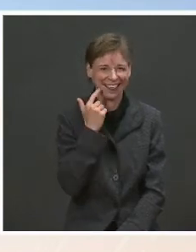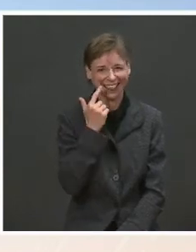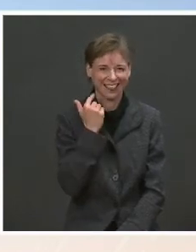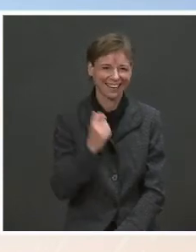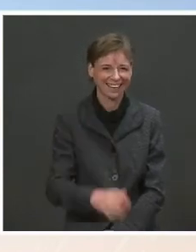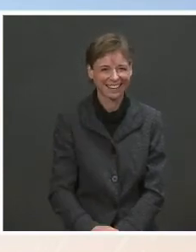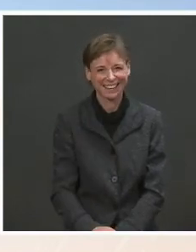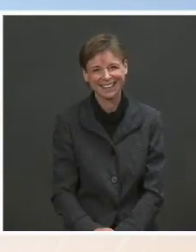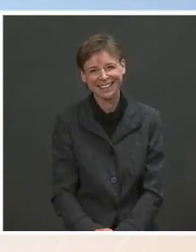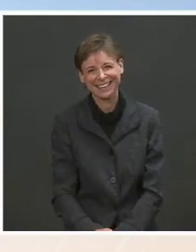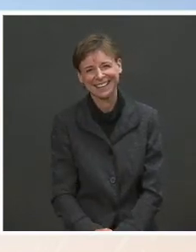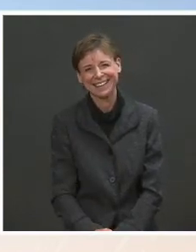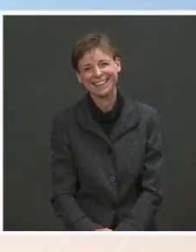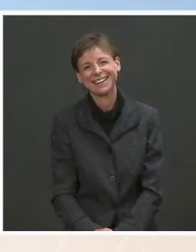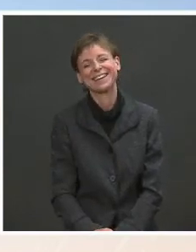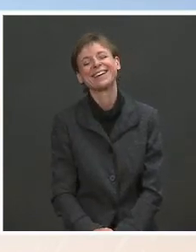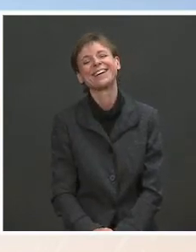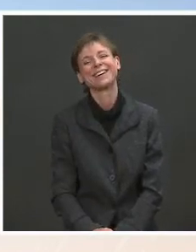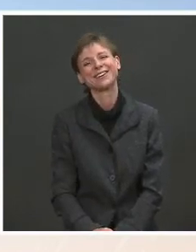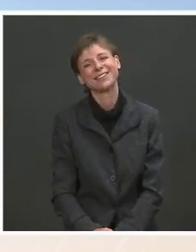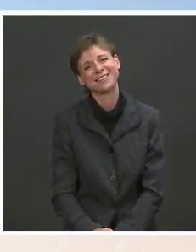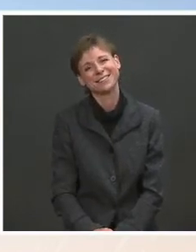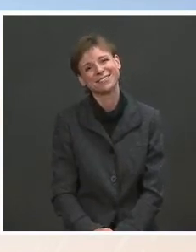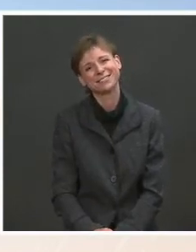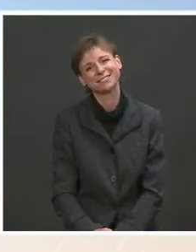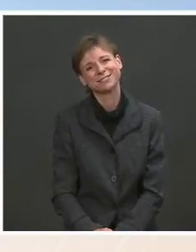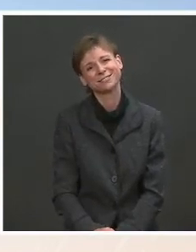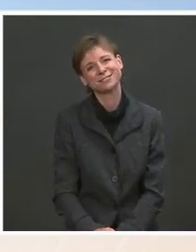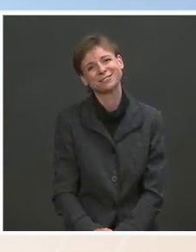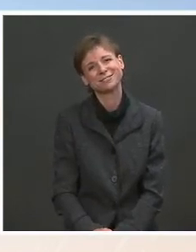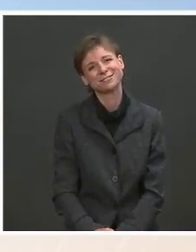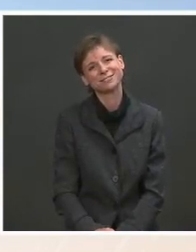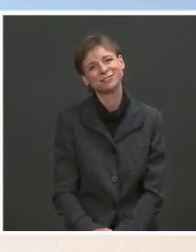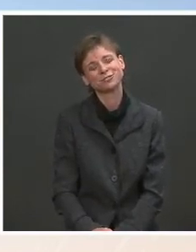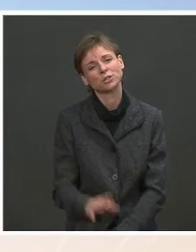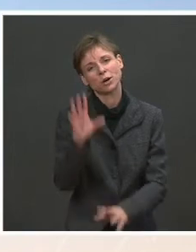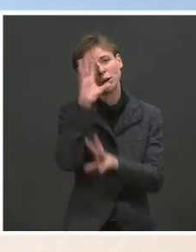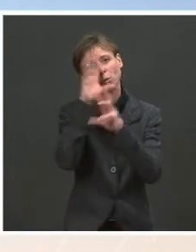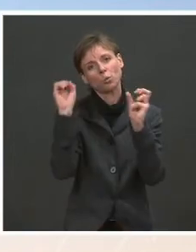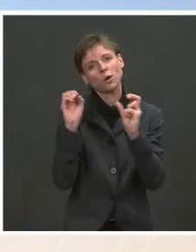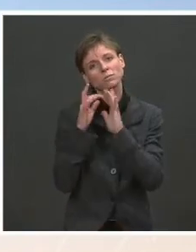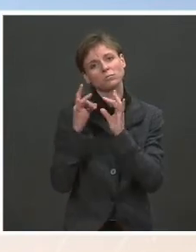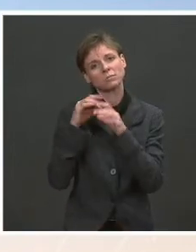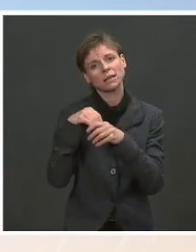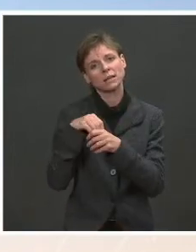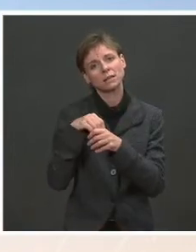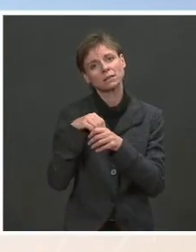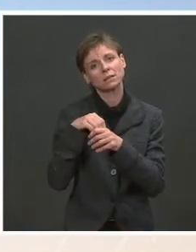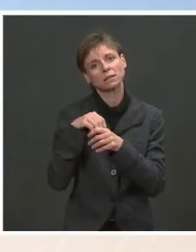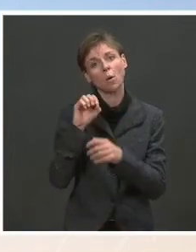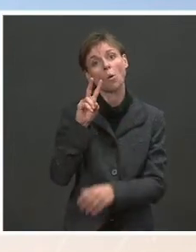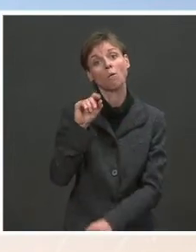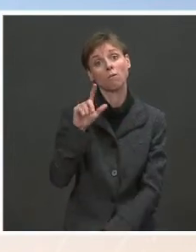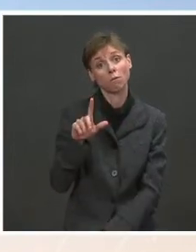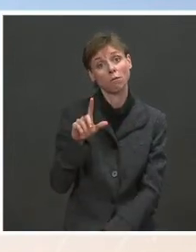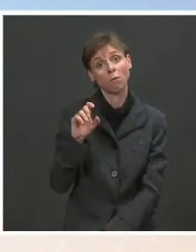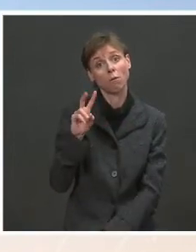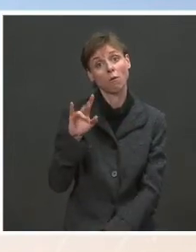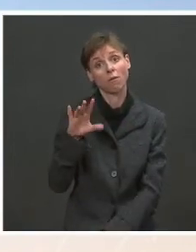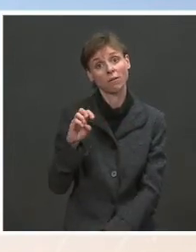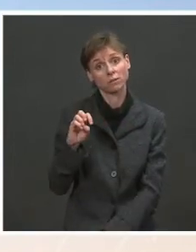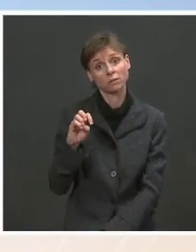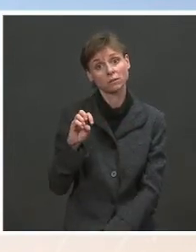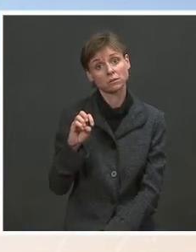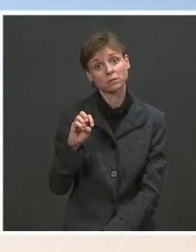The president said in the Oval Office I'm going back to Atlanta, and then I want to ask you another question on the border. But the president said in the Oval Office he didn't want to make a connection